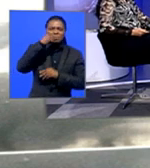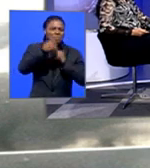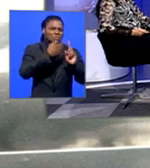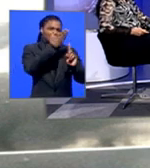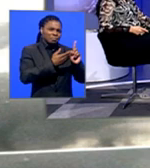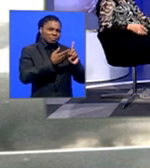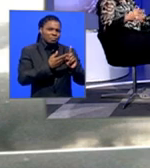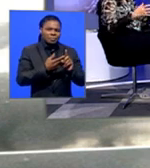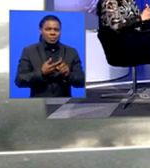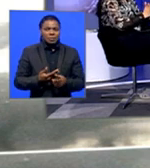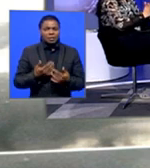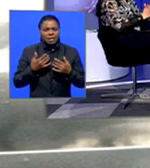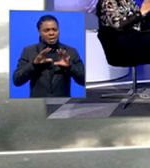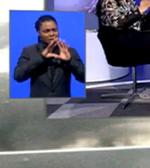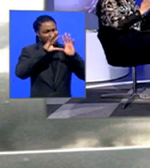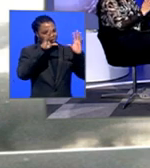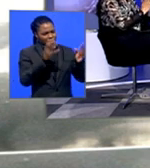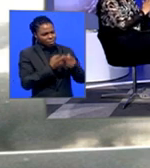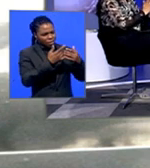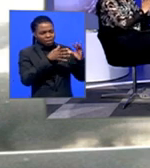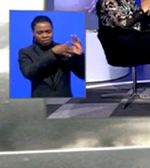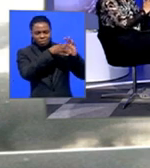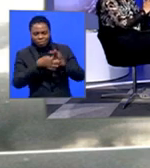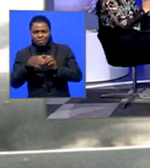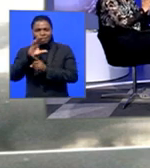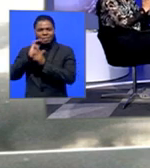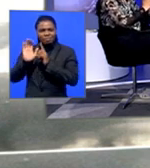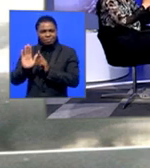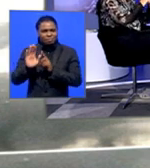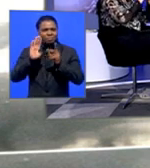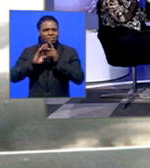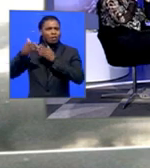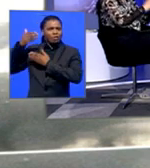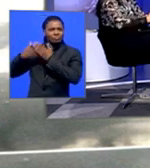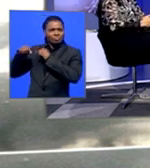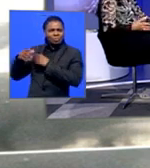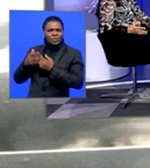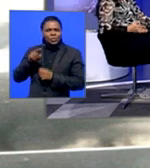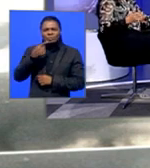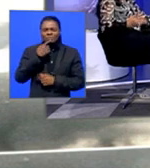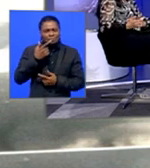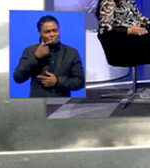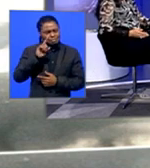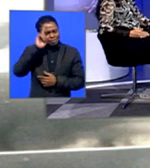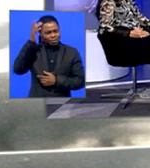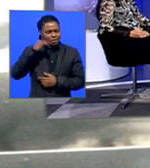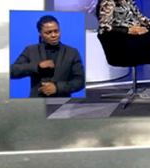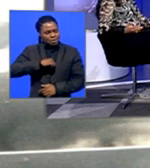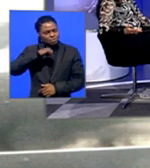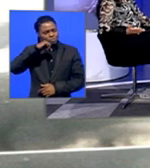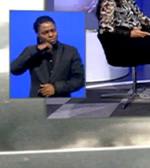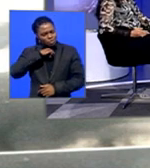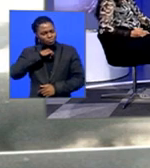you've been talking to us this morning, intertwining the culture and heritage that you say Madiba was so proud about until the day he